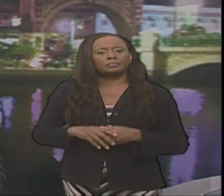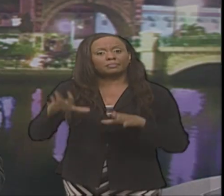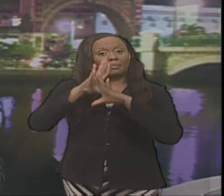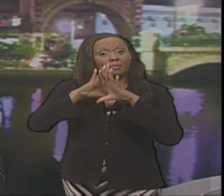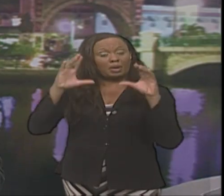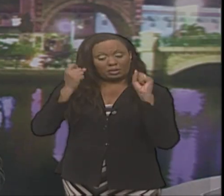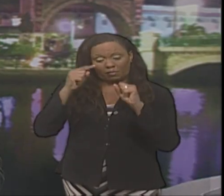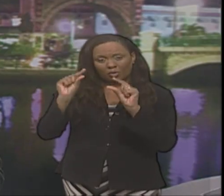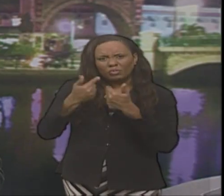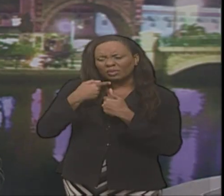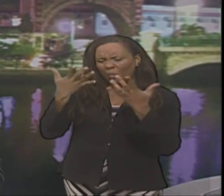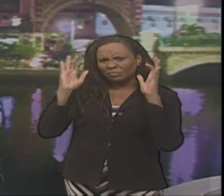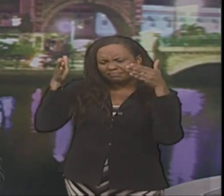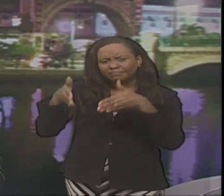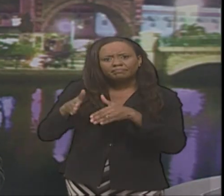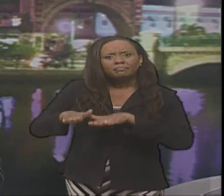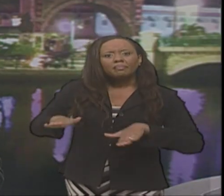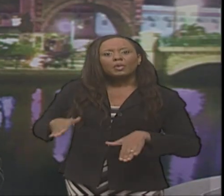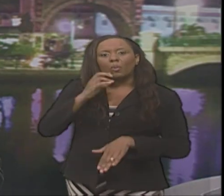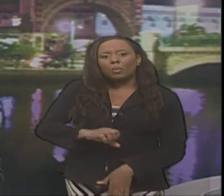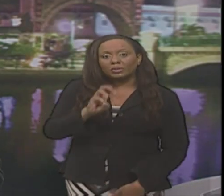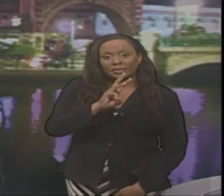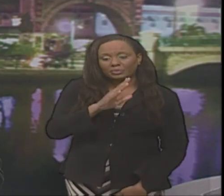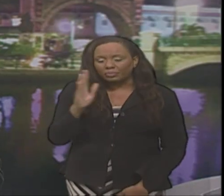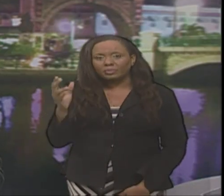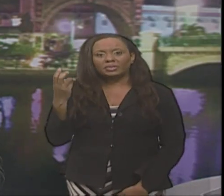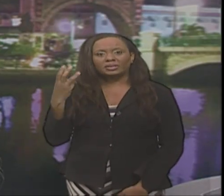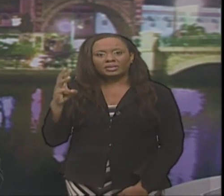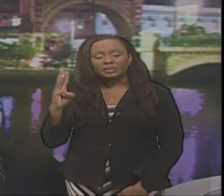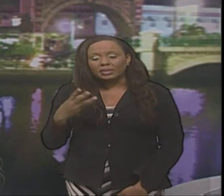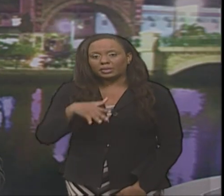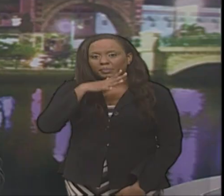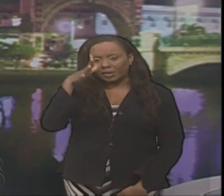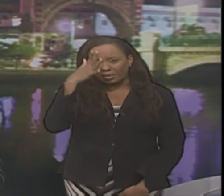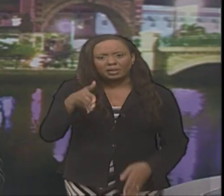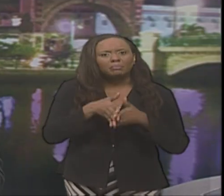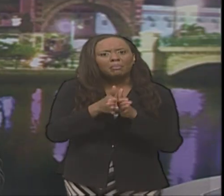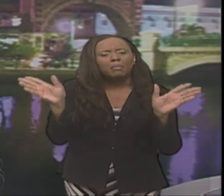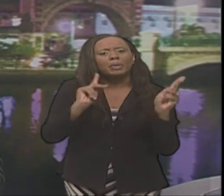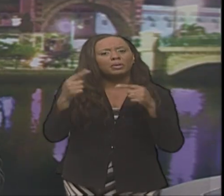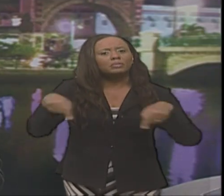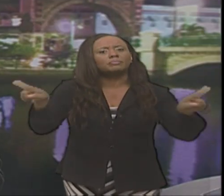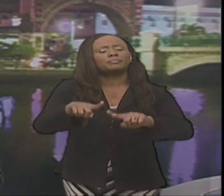geared towards targeting children between the ages of 6 and 16, their parents, and the general